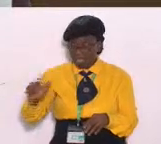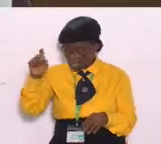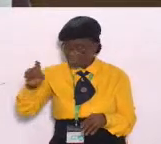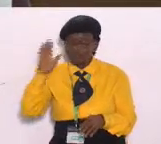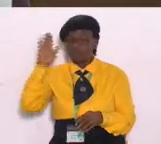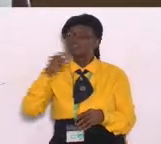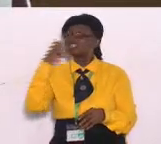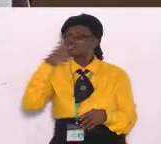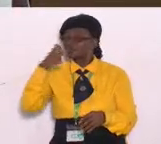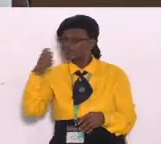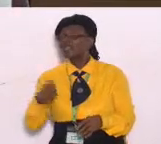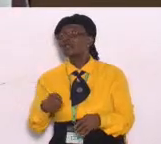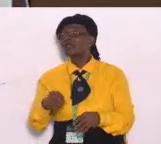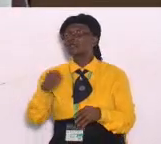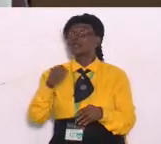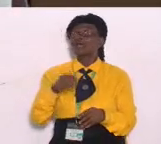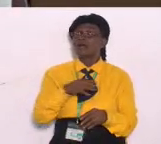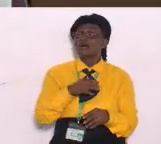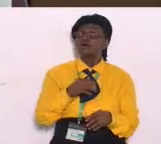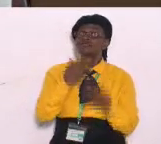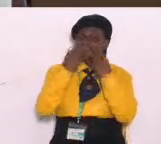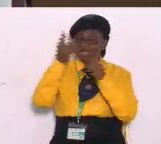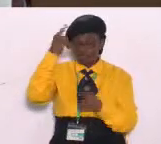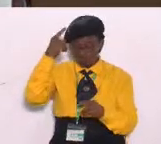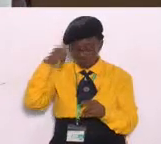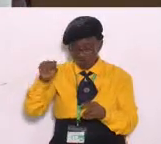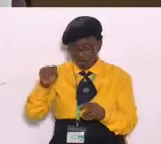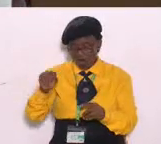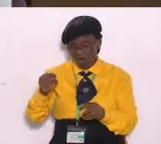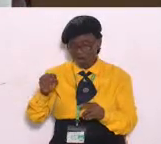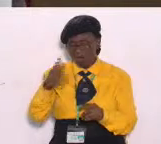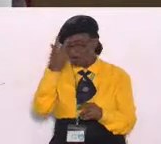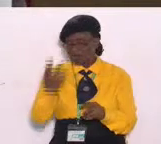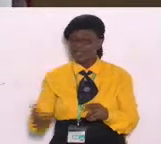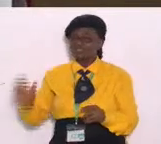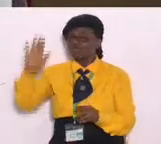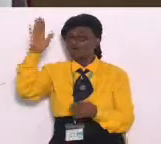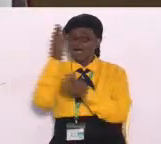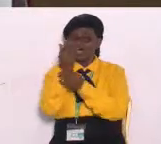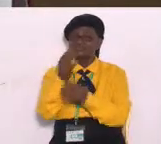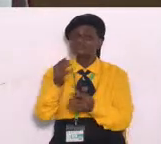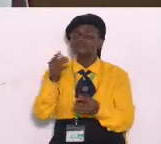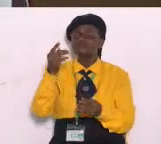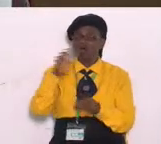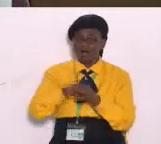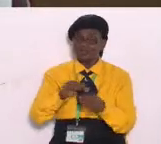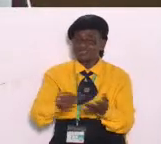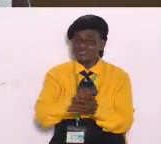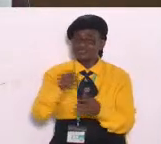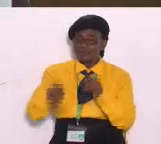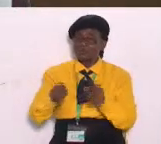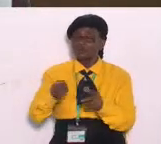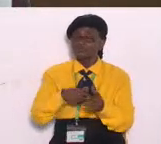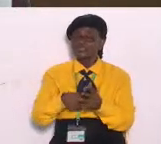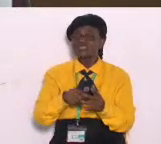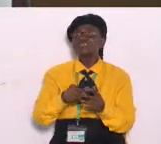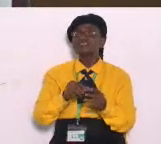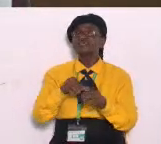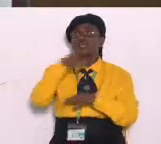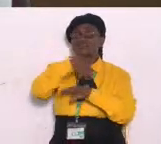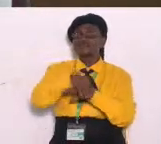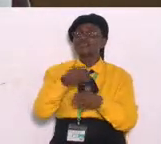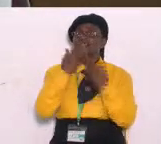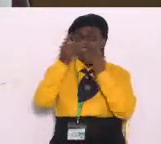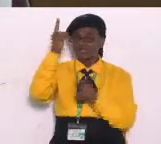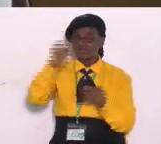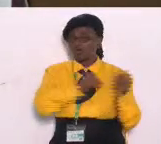Thank you for laying your hands on me this evening. Thank you, Lord God Almighty, for speaking your word